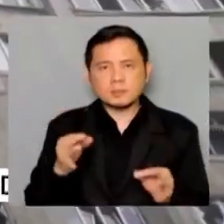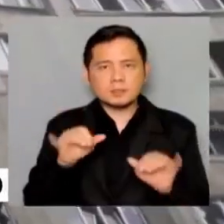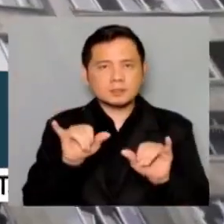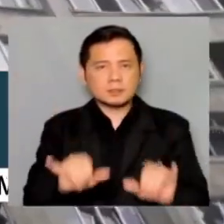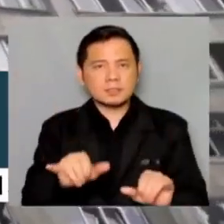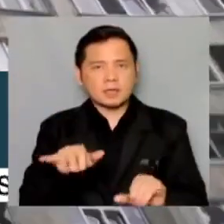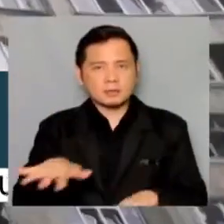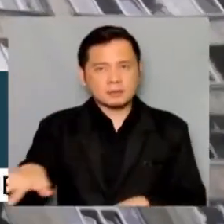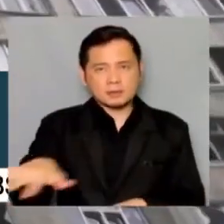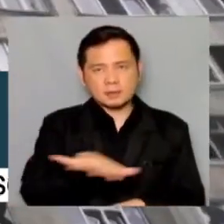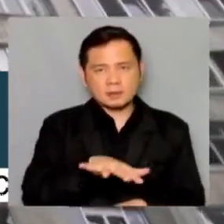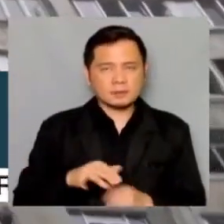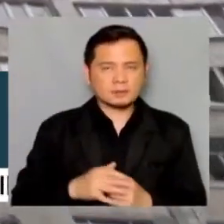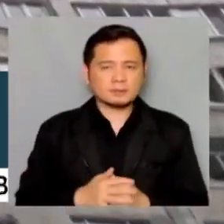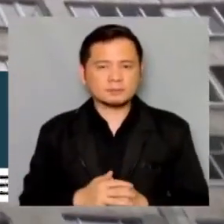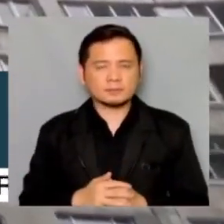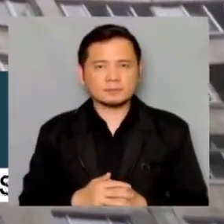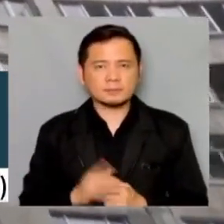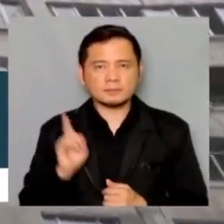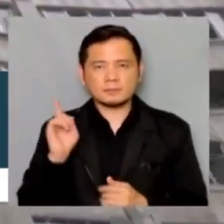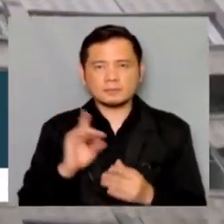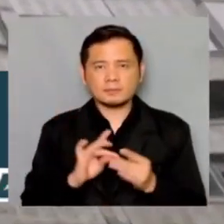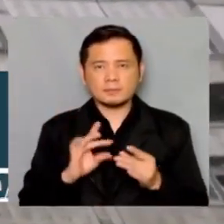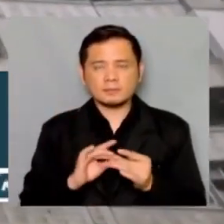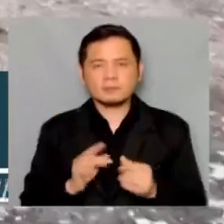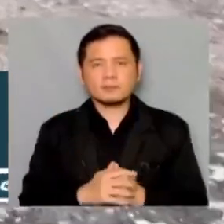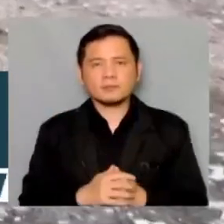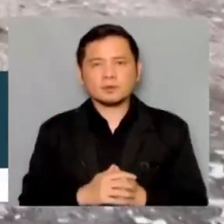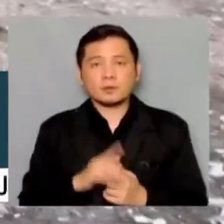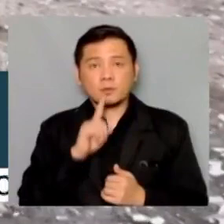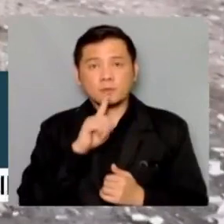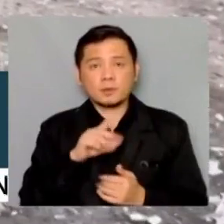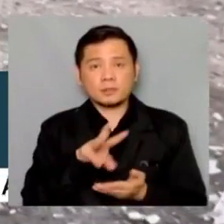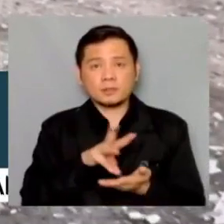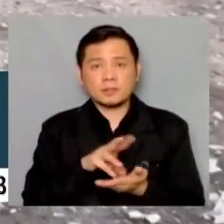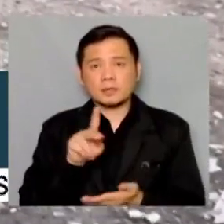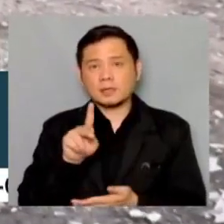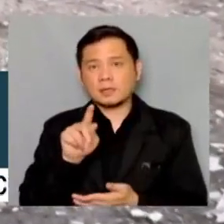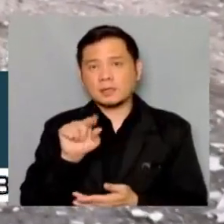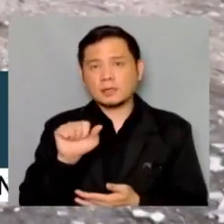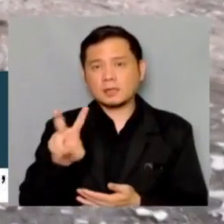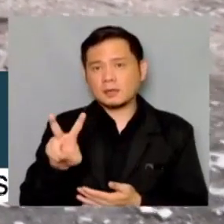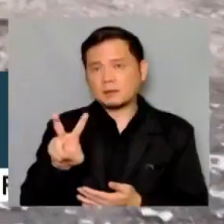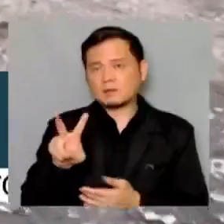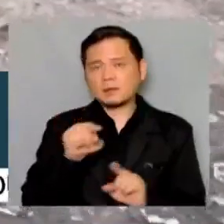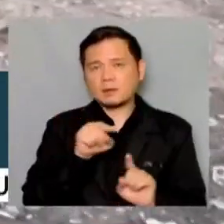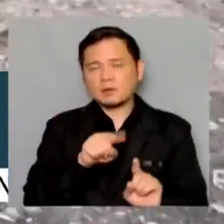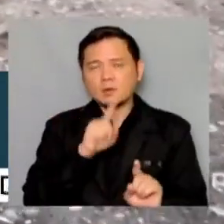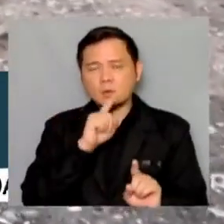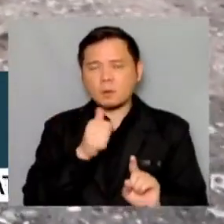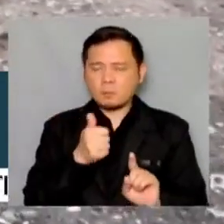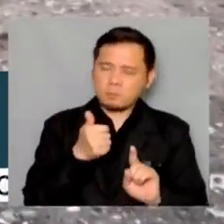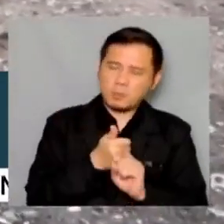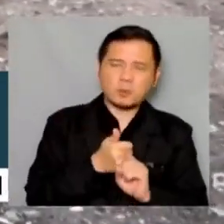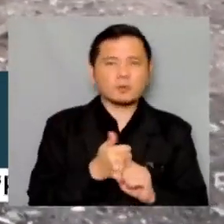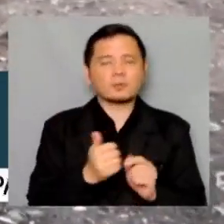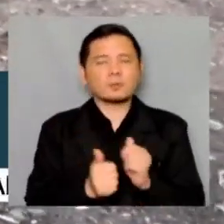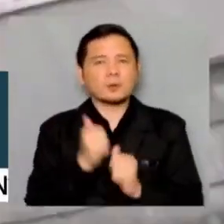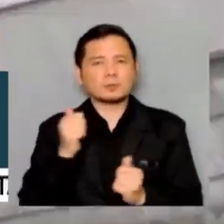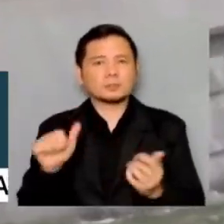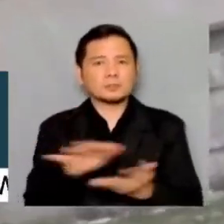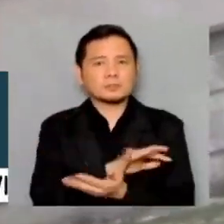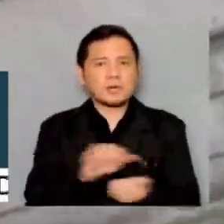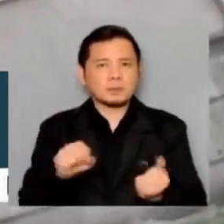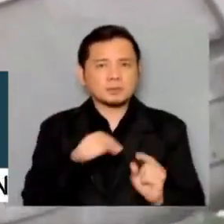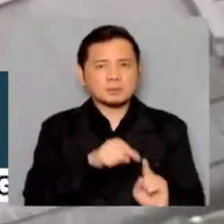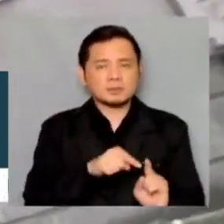In the besieged Ukrainian city of Kharkiv, so far one of the hardest hit by Russia's invasion of the country, volunteers